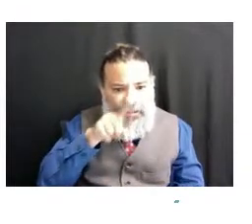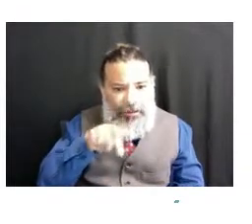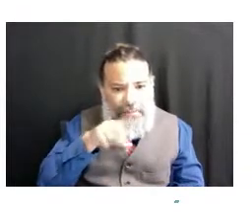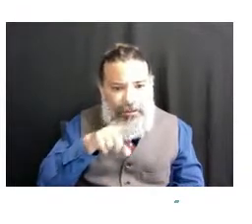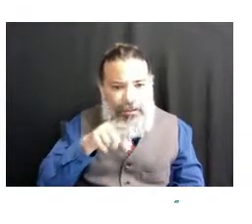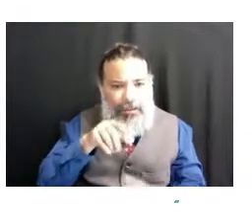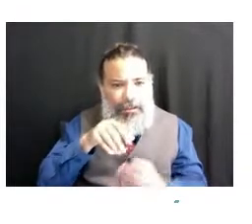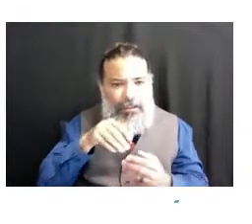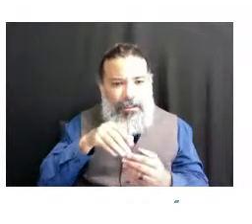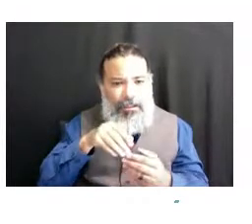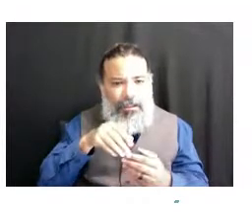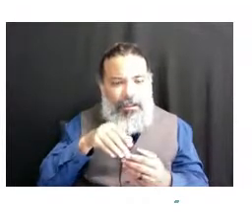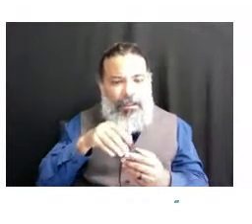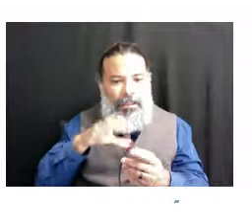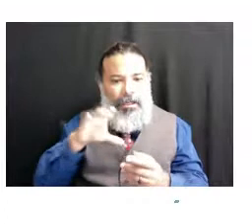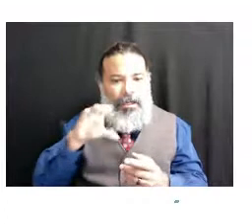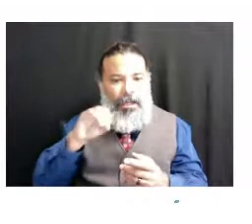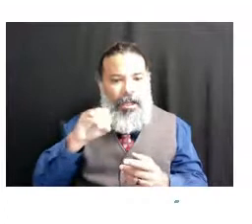Next to Columbia.